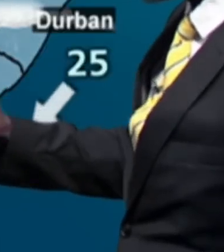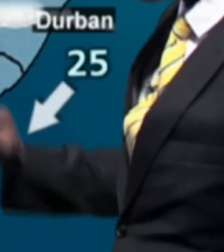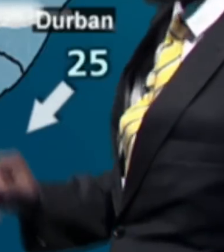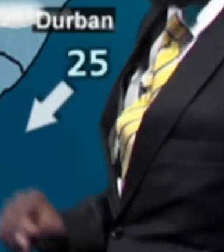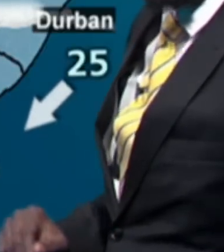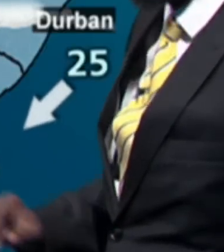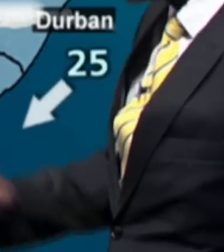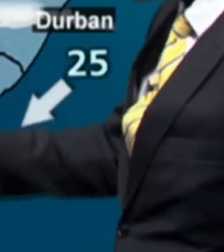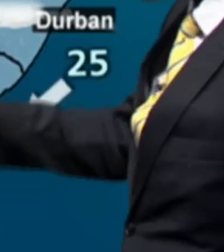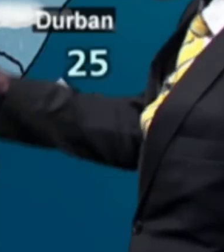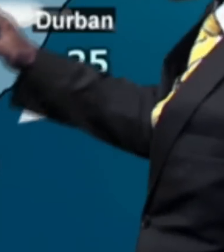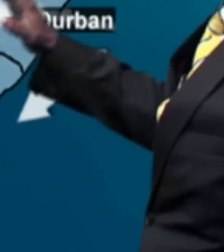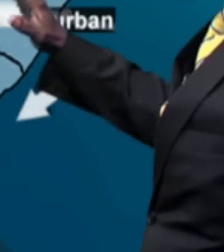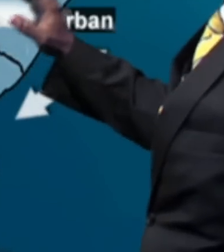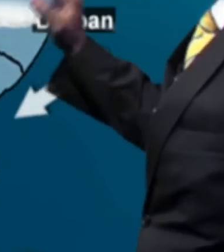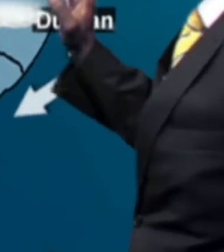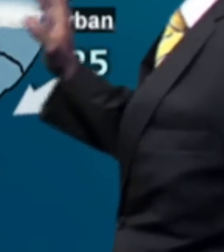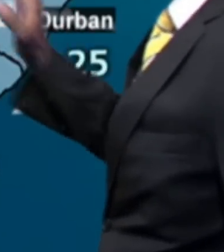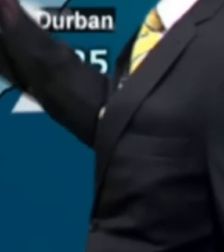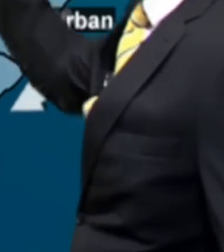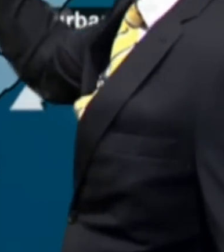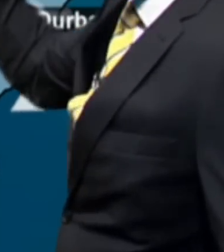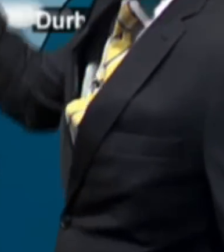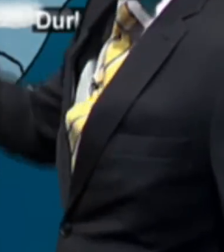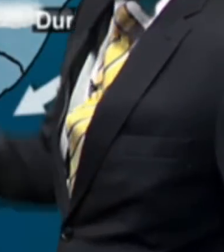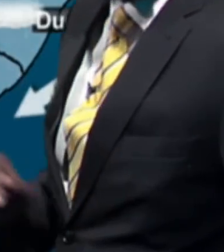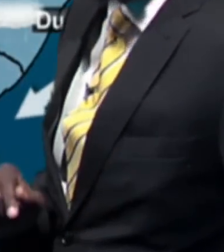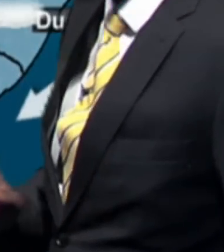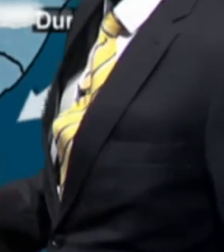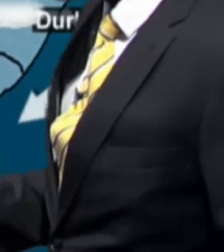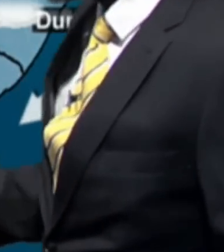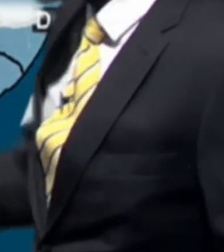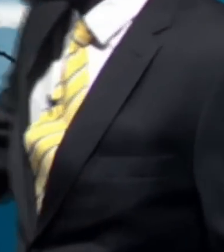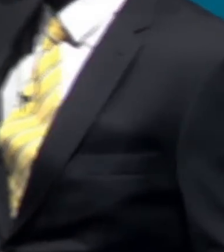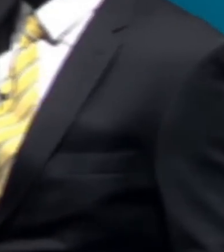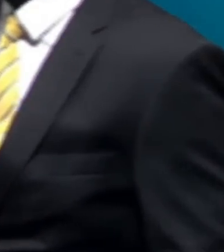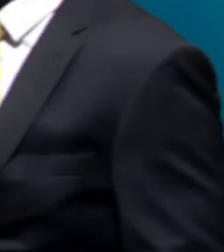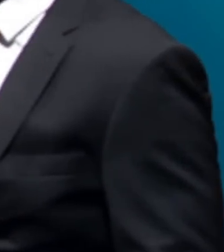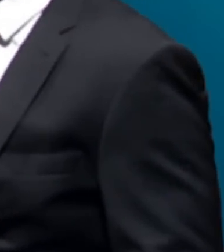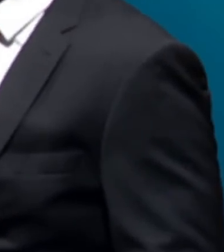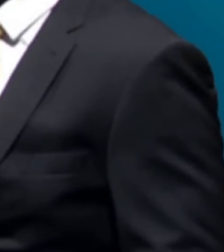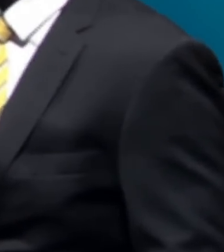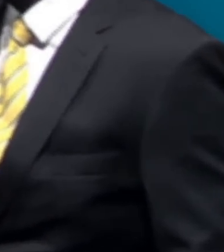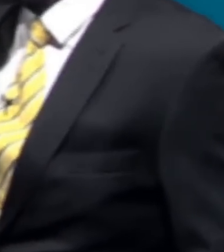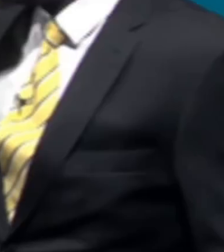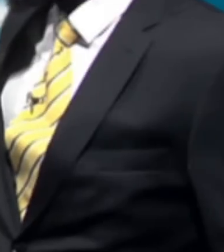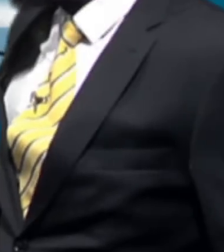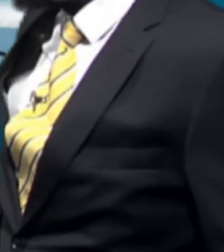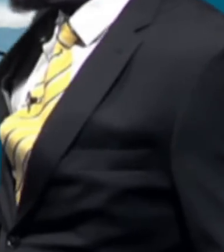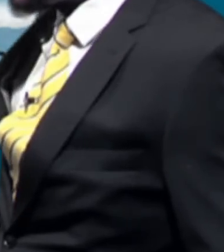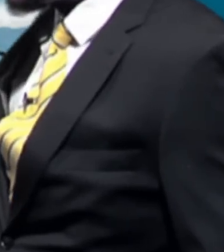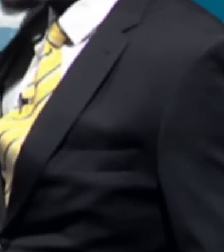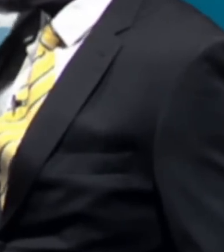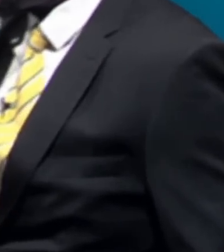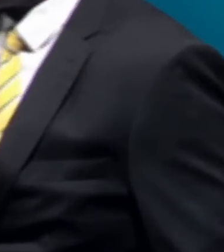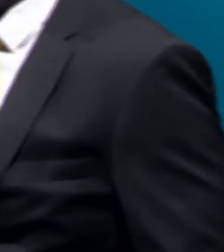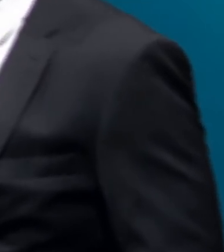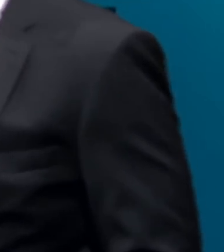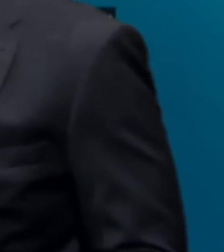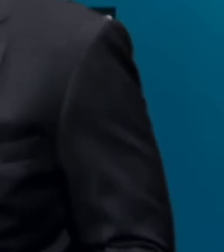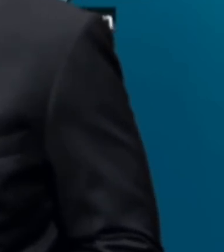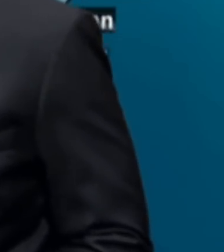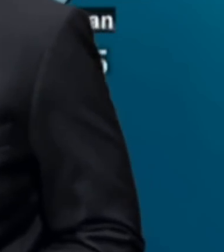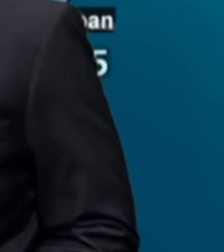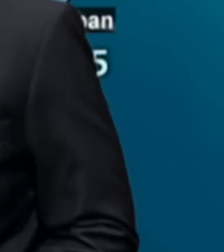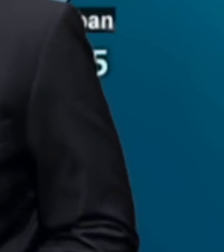jwale hona ka haro qabega tse tse salba hona ka haro theko ho nyolwa ho ya fika hona ka haro ho polokwane tse tse salba hona ka mafikeng ba shebile hona ka qabega ho theosa